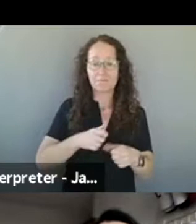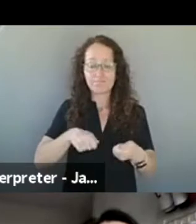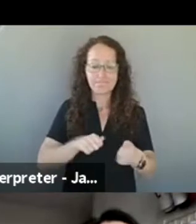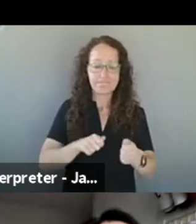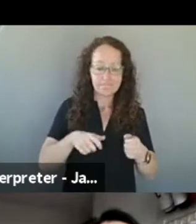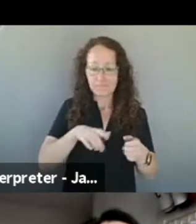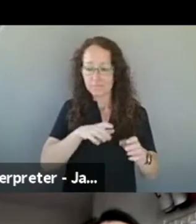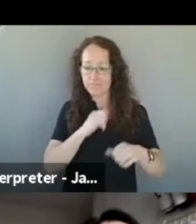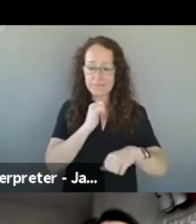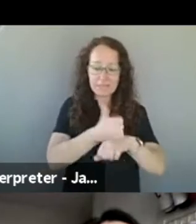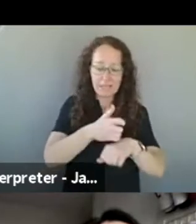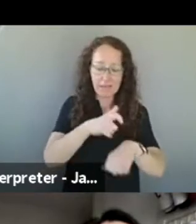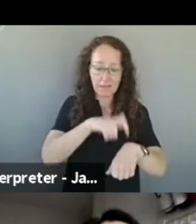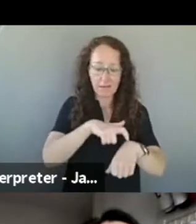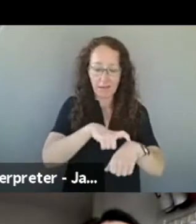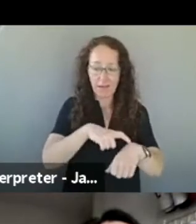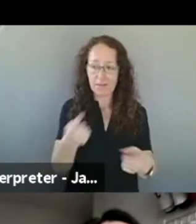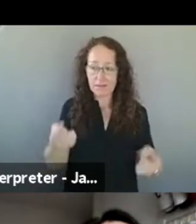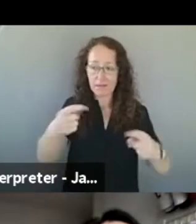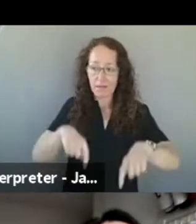here, making